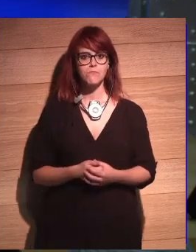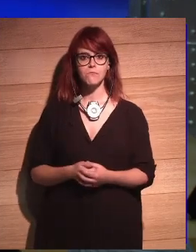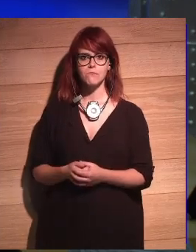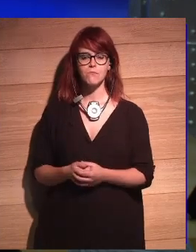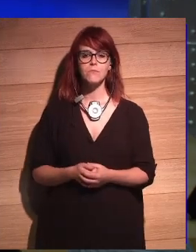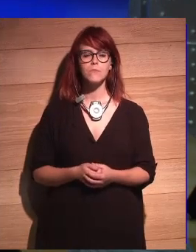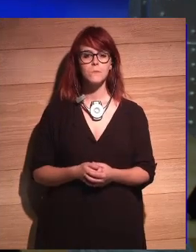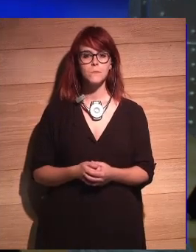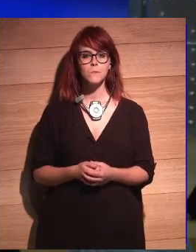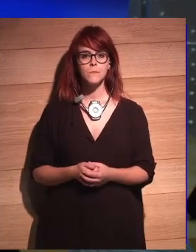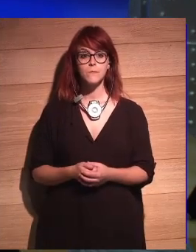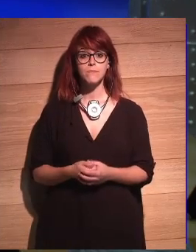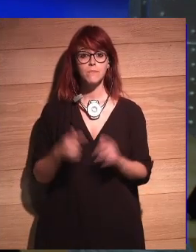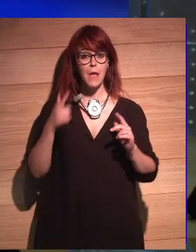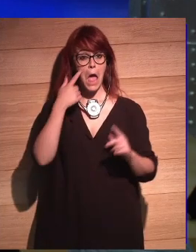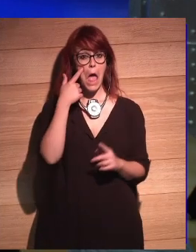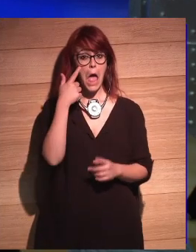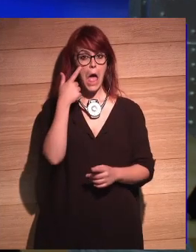and that's,